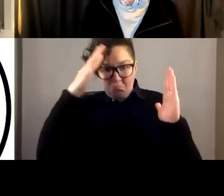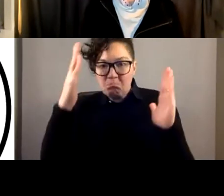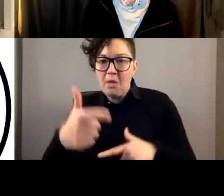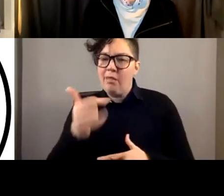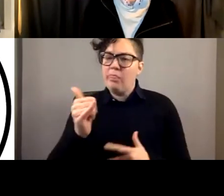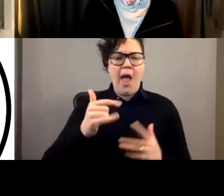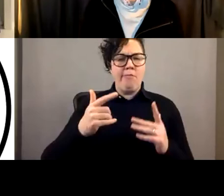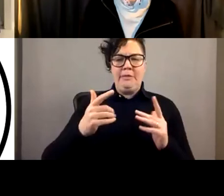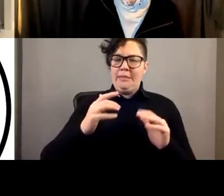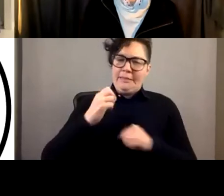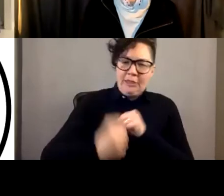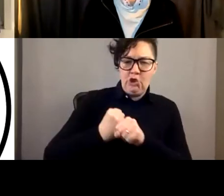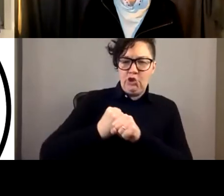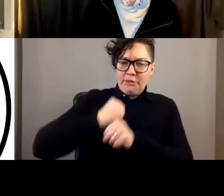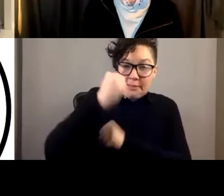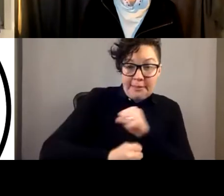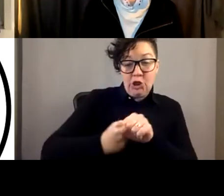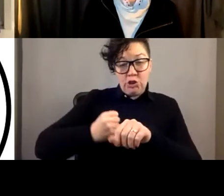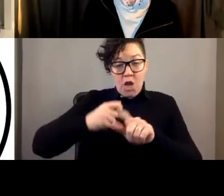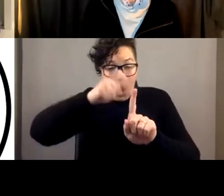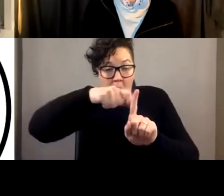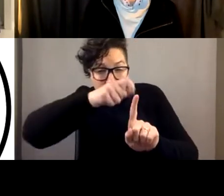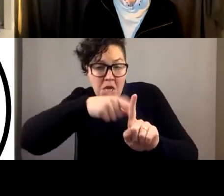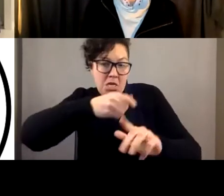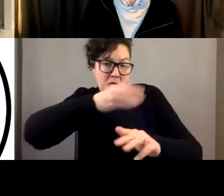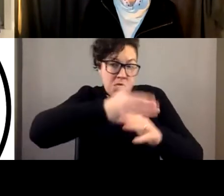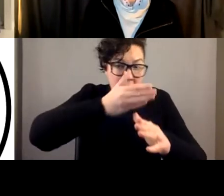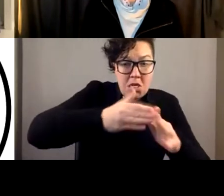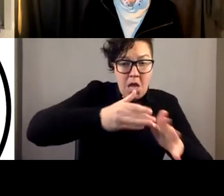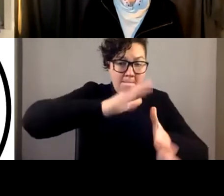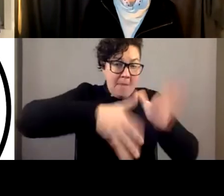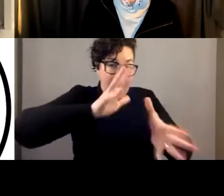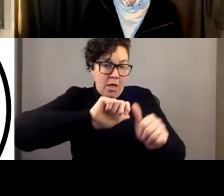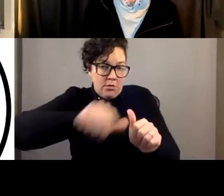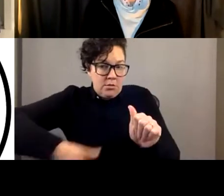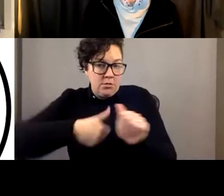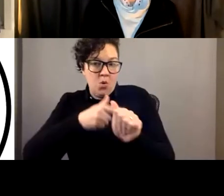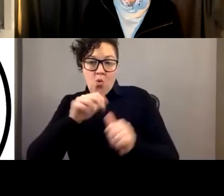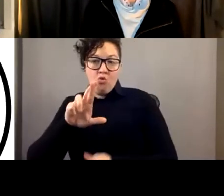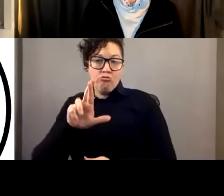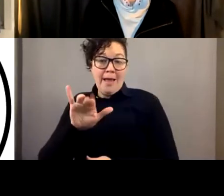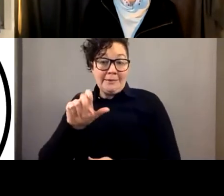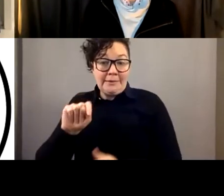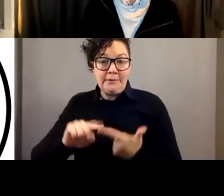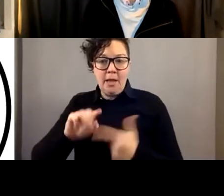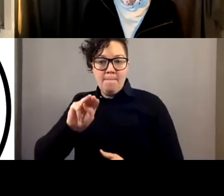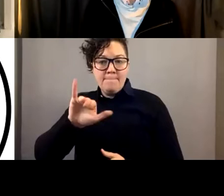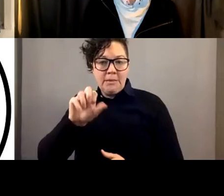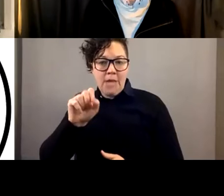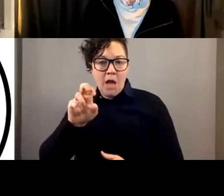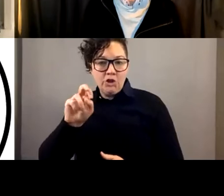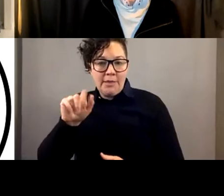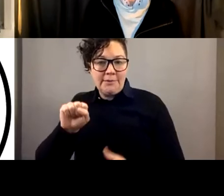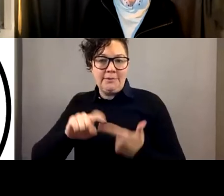harassment, and deliberate media manipulation by a motley assortment of racists, misogynists, and hate-filled trolls lumped